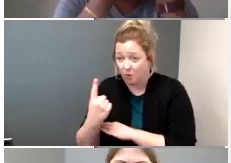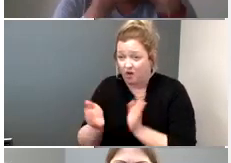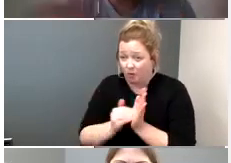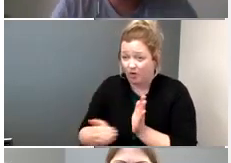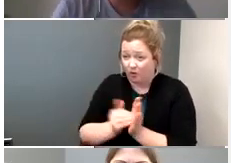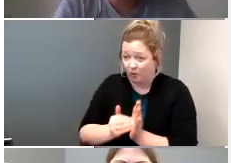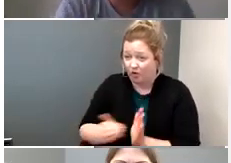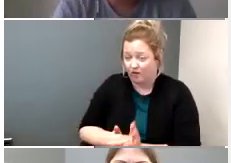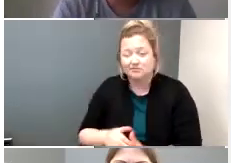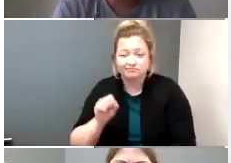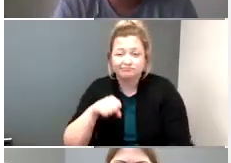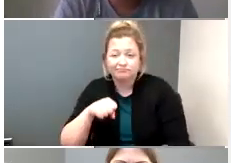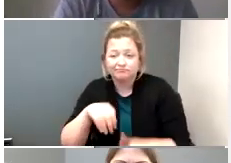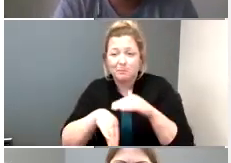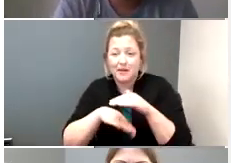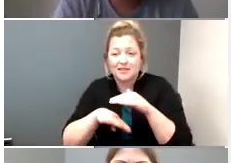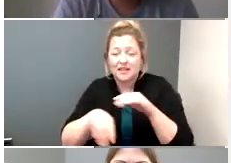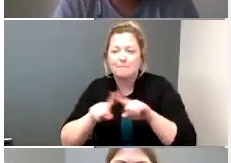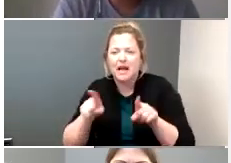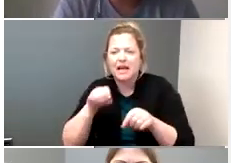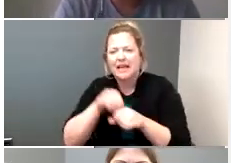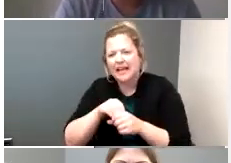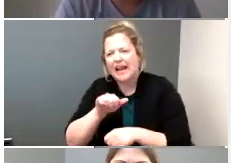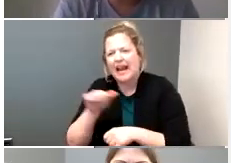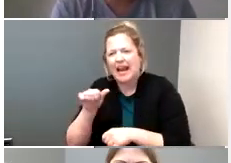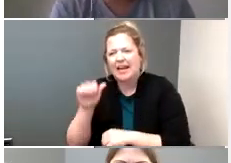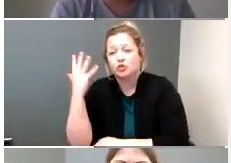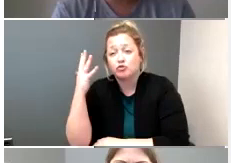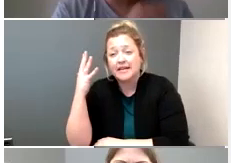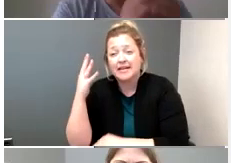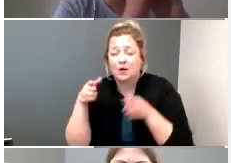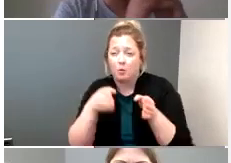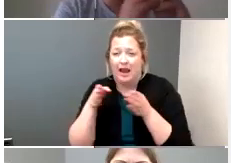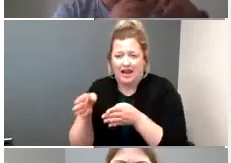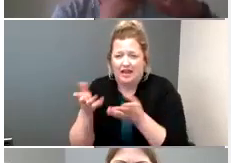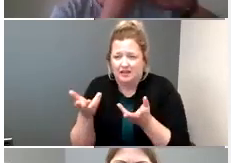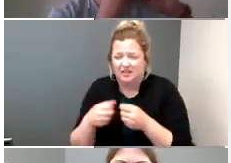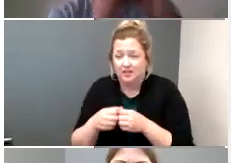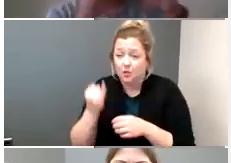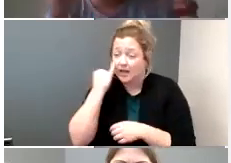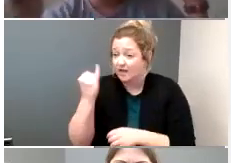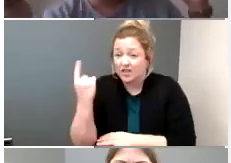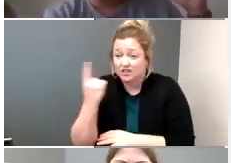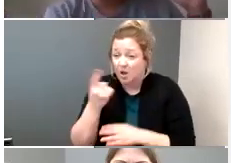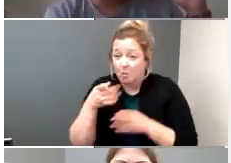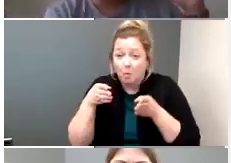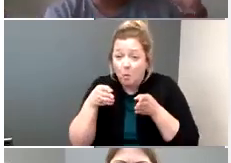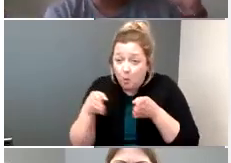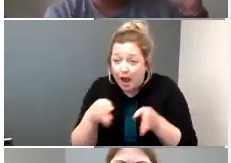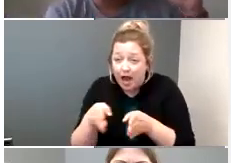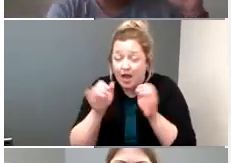But in a tree fashion. So if there was a way where we could have saved the values that we have